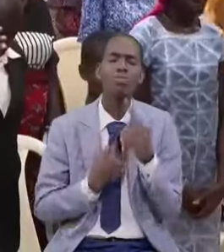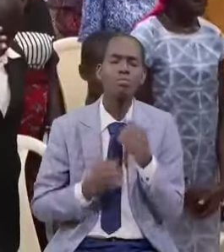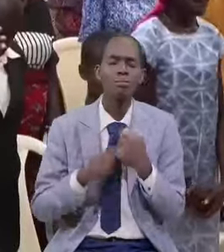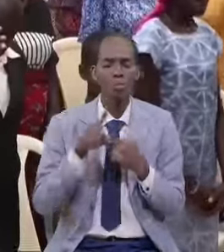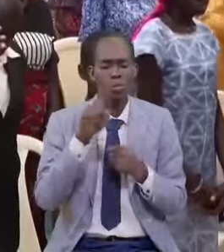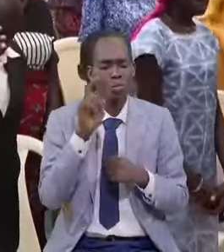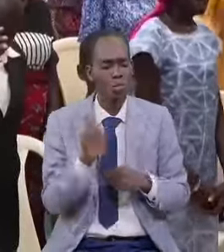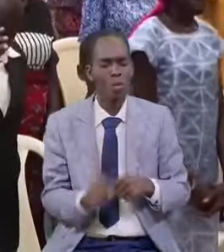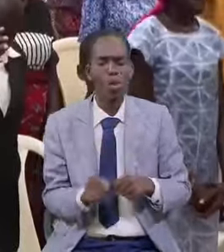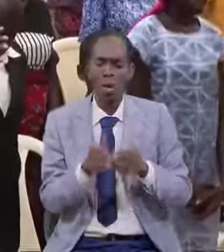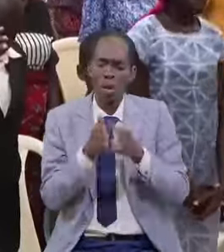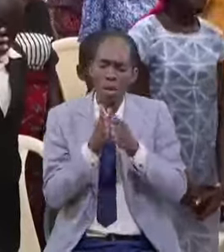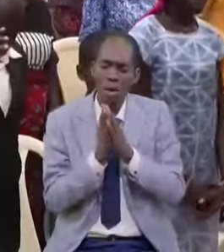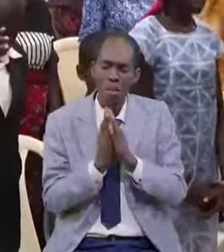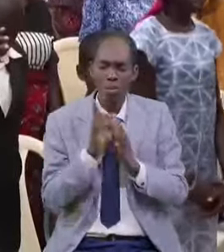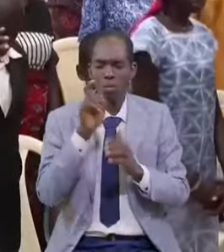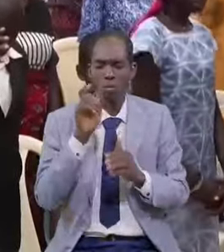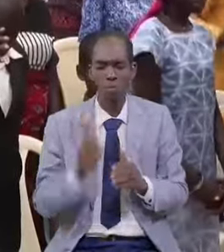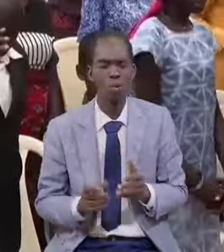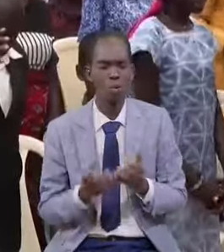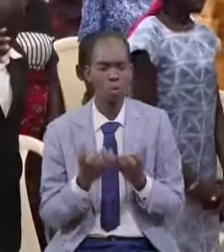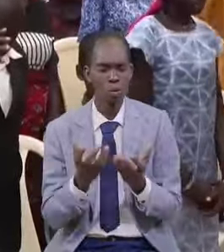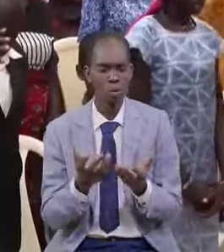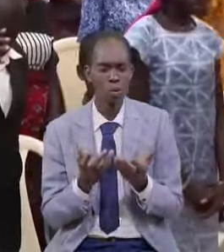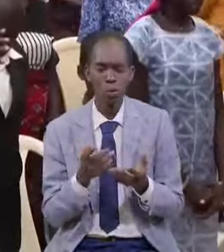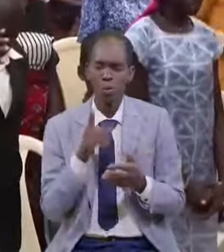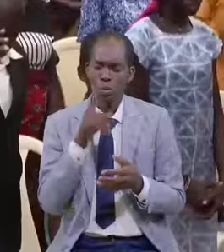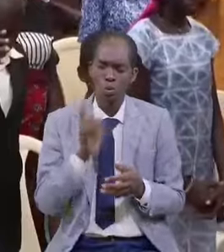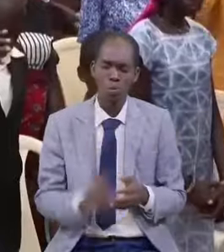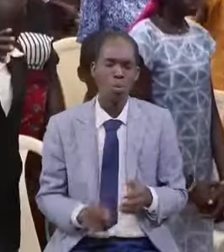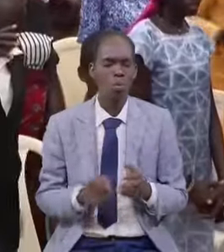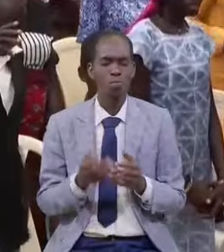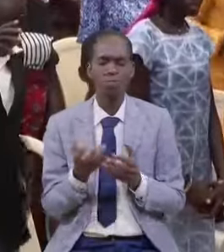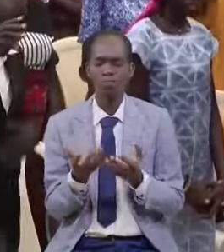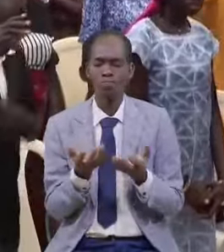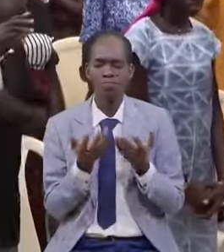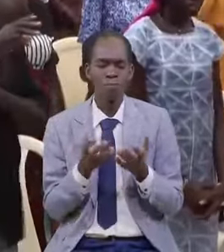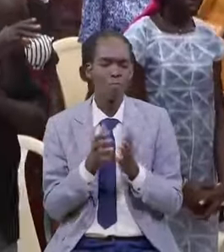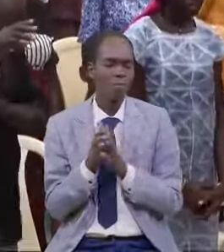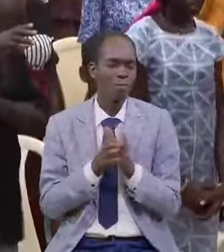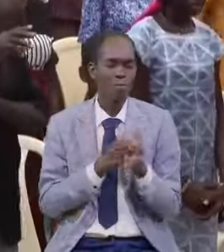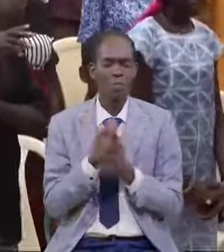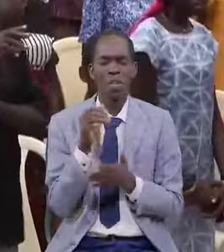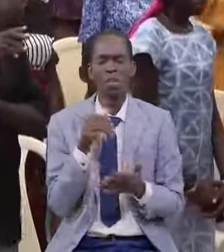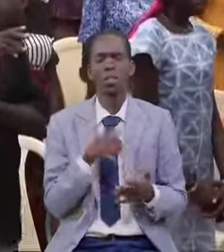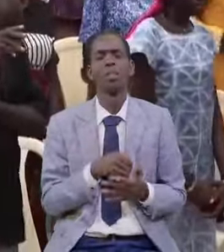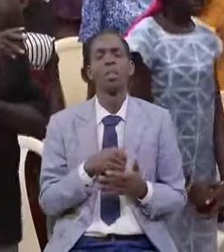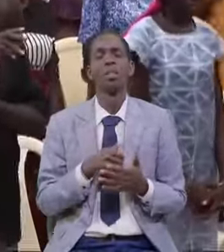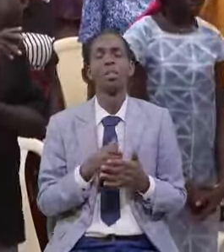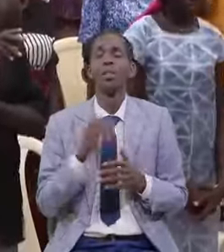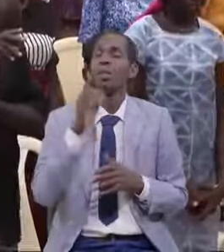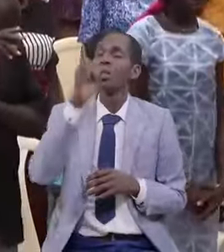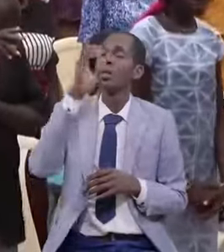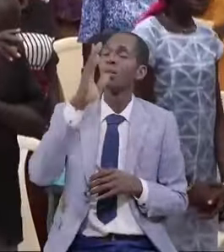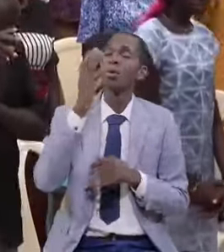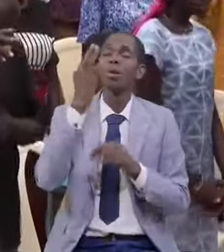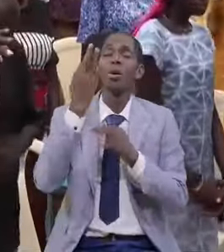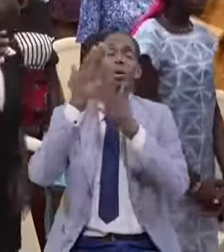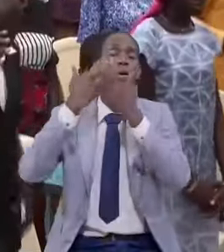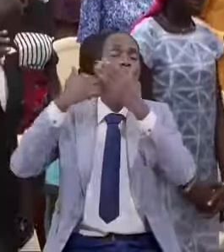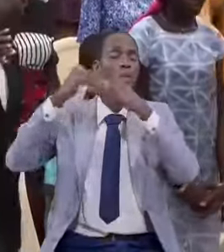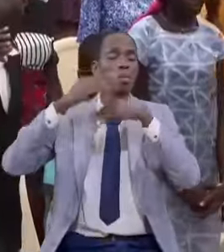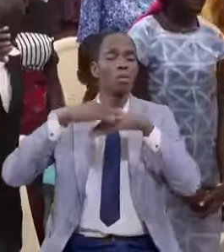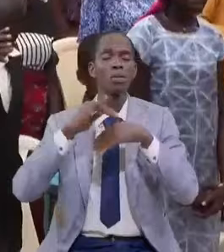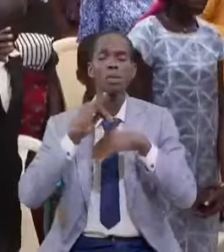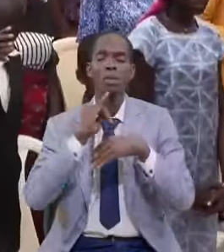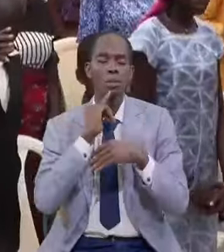God God Of Heaven is listening to your prayers God Of Heaven is hearing your prayer at this time